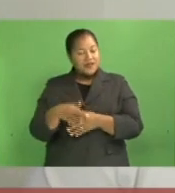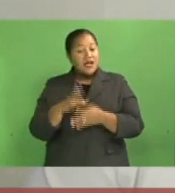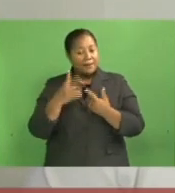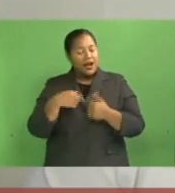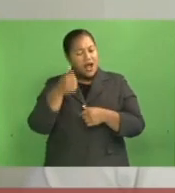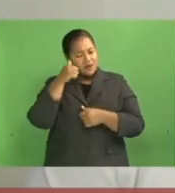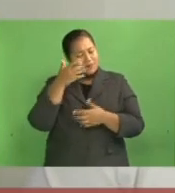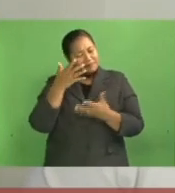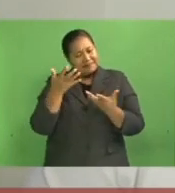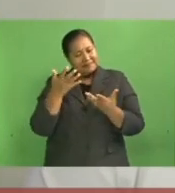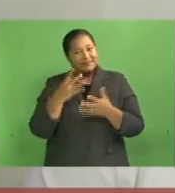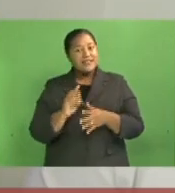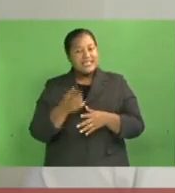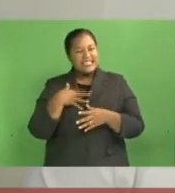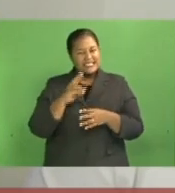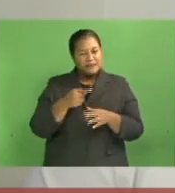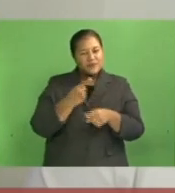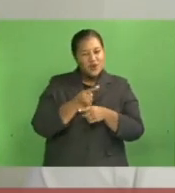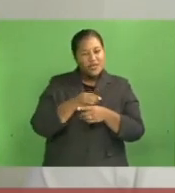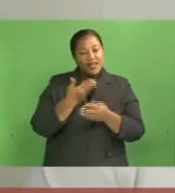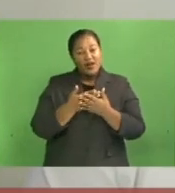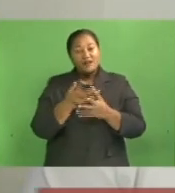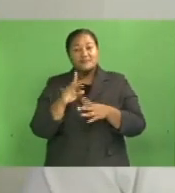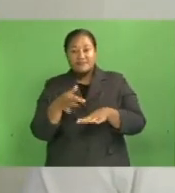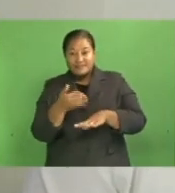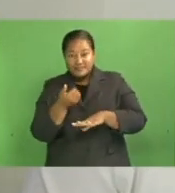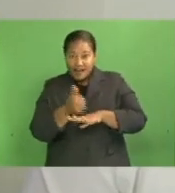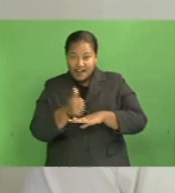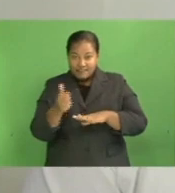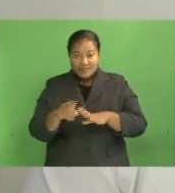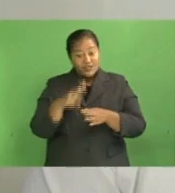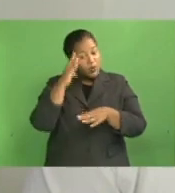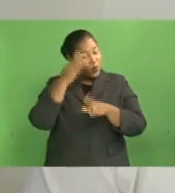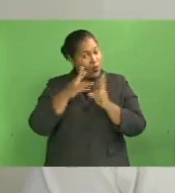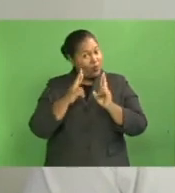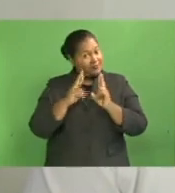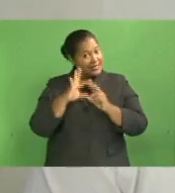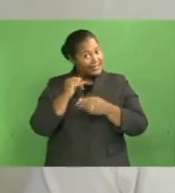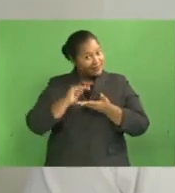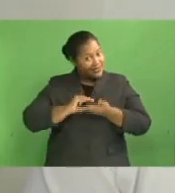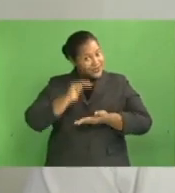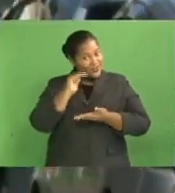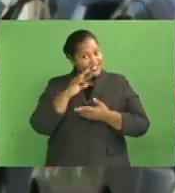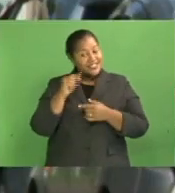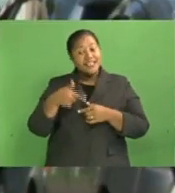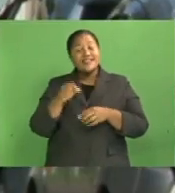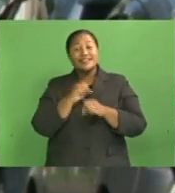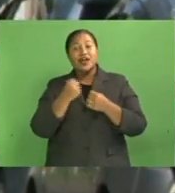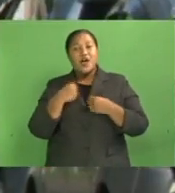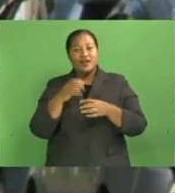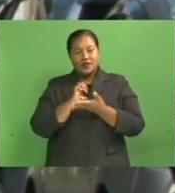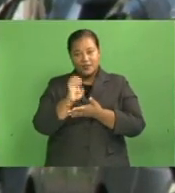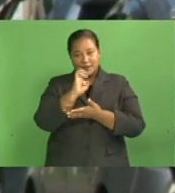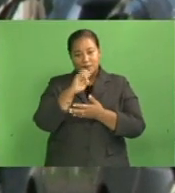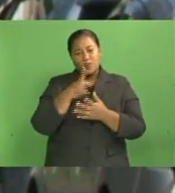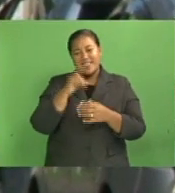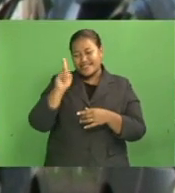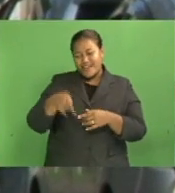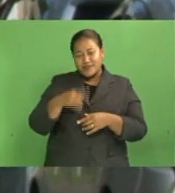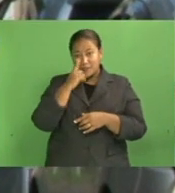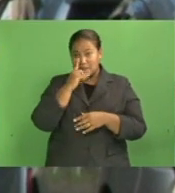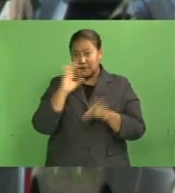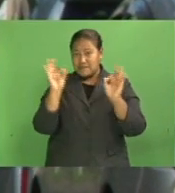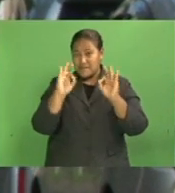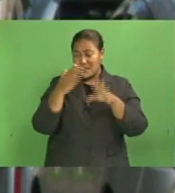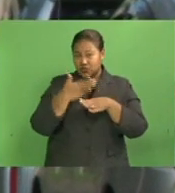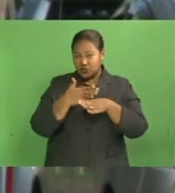aid, there'll be some tightening of the belt by the government, and hopefully there's some increased spending to stimulate the economy. With thousands of people without jobs